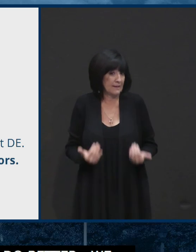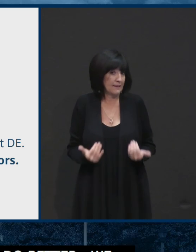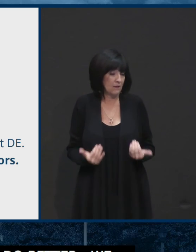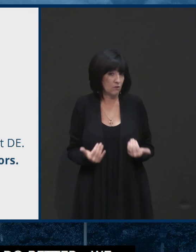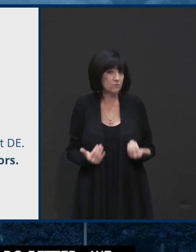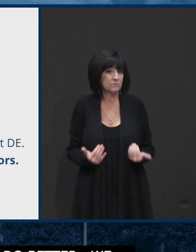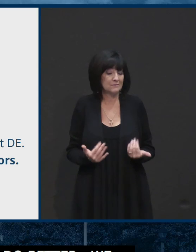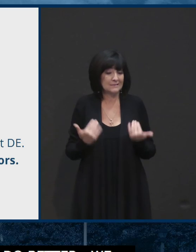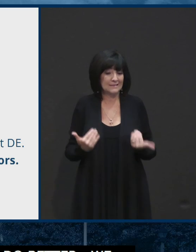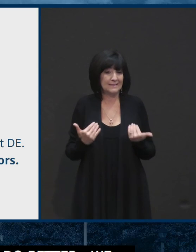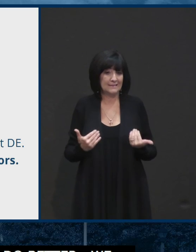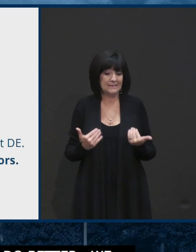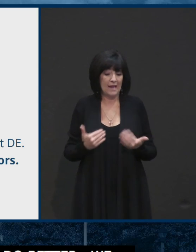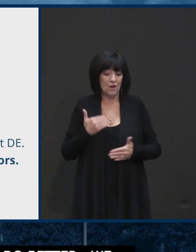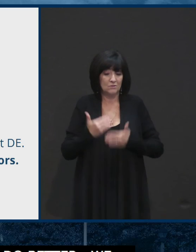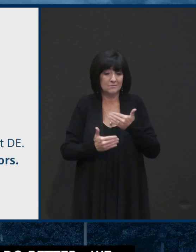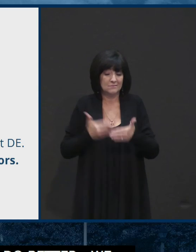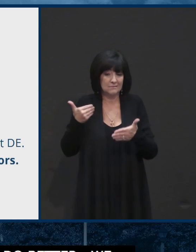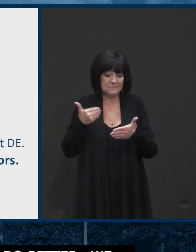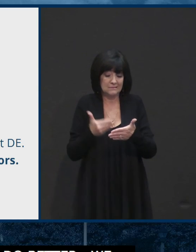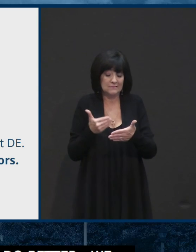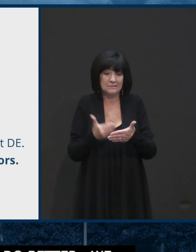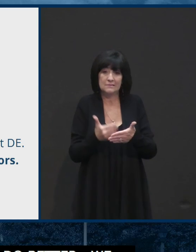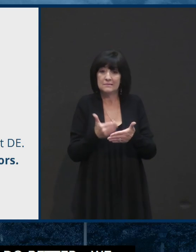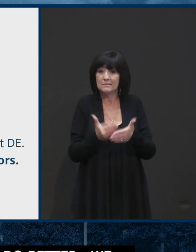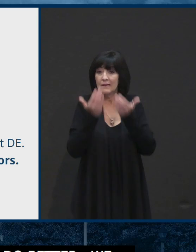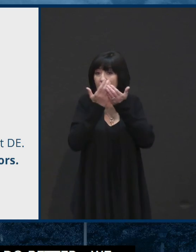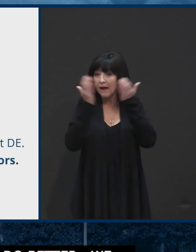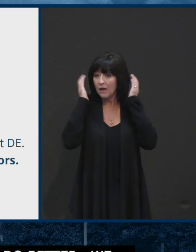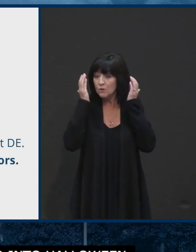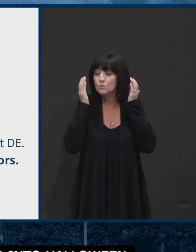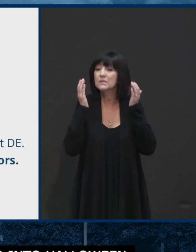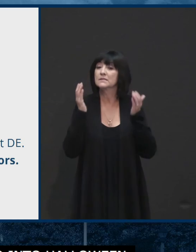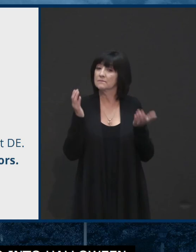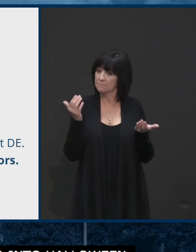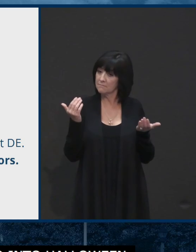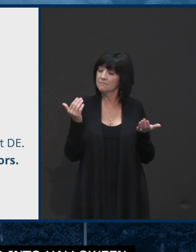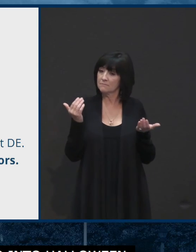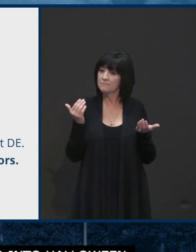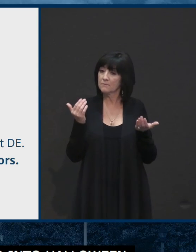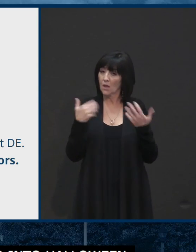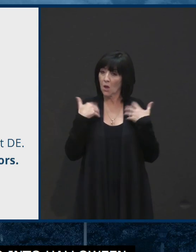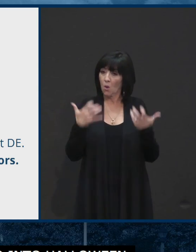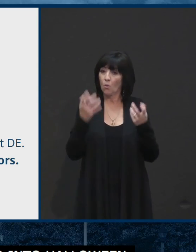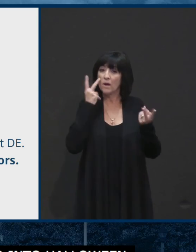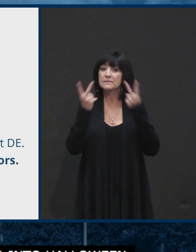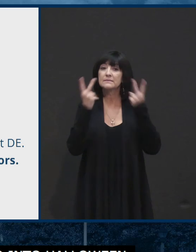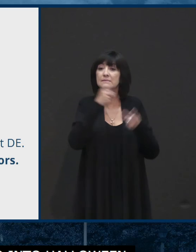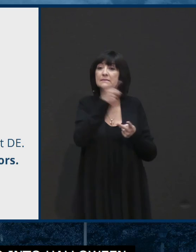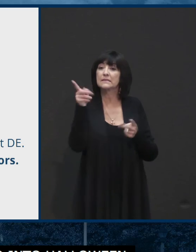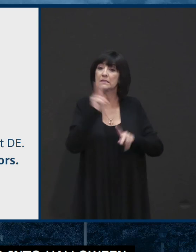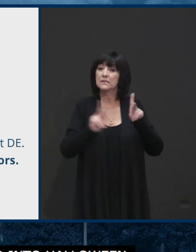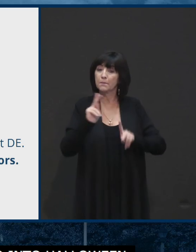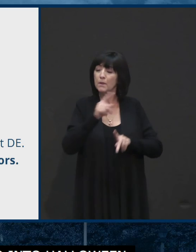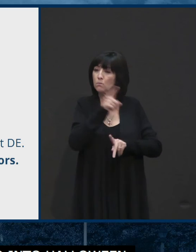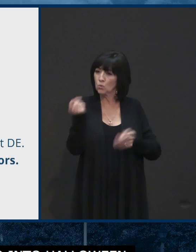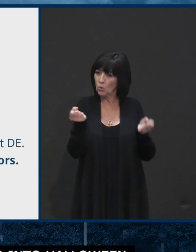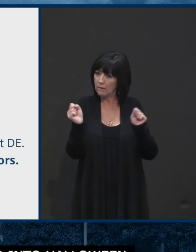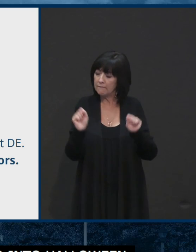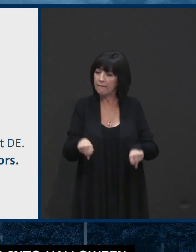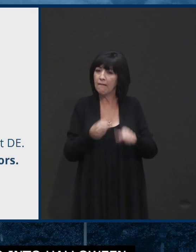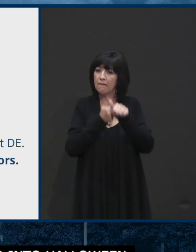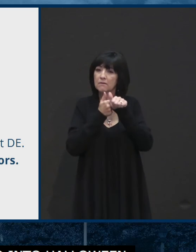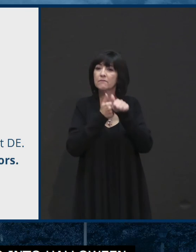another opportunity for folks to show that they can follow the guidelines and follow